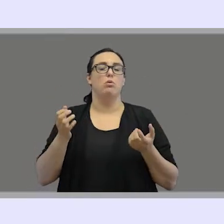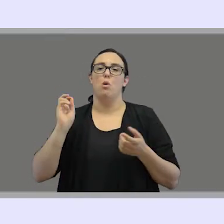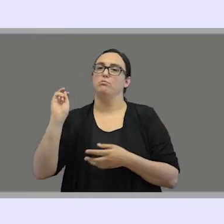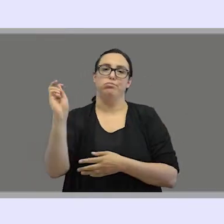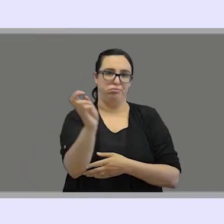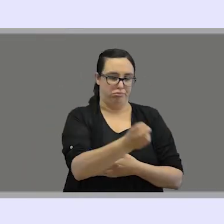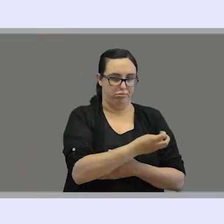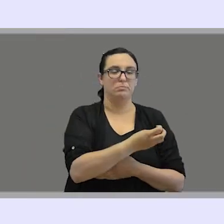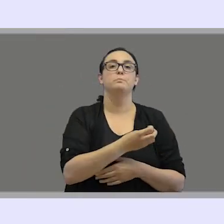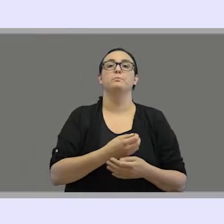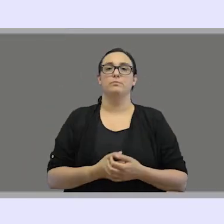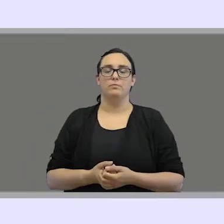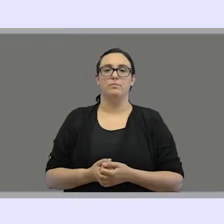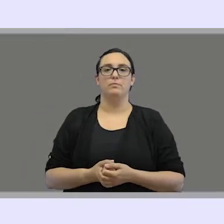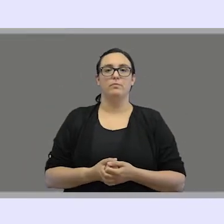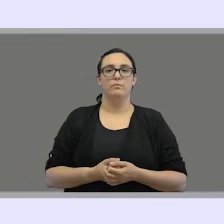issues.